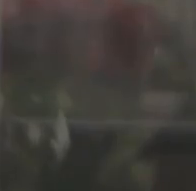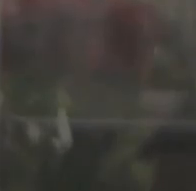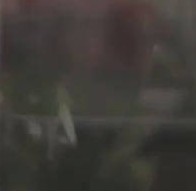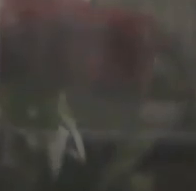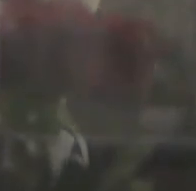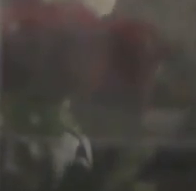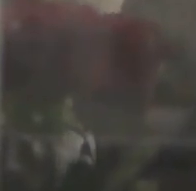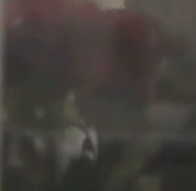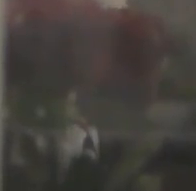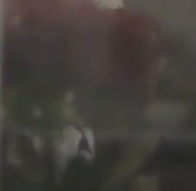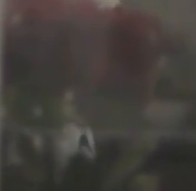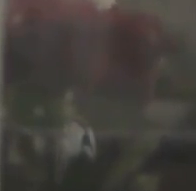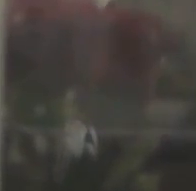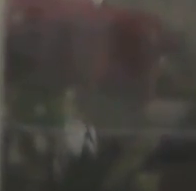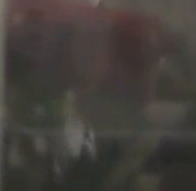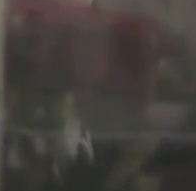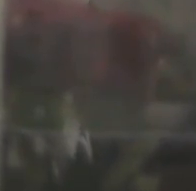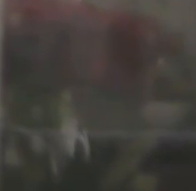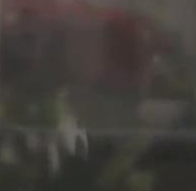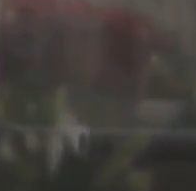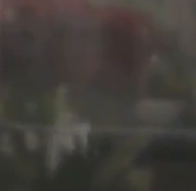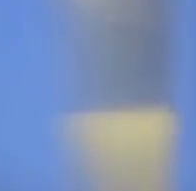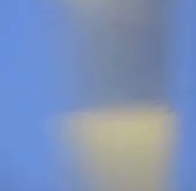Kazi ni simple, si ndio?